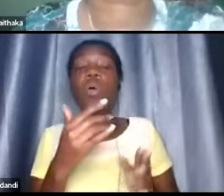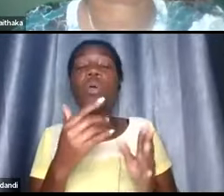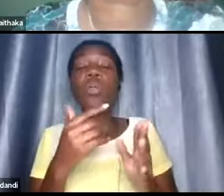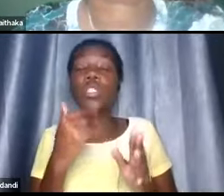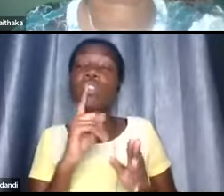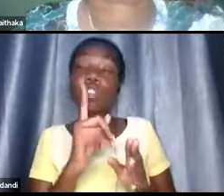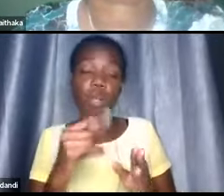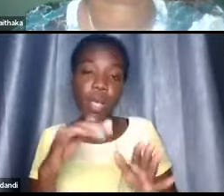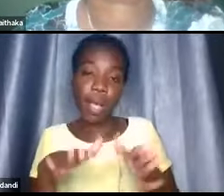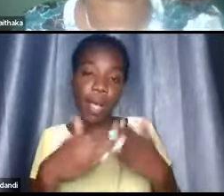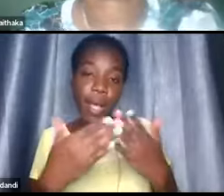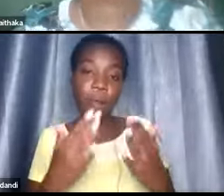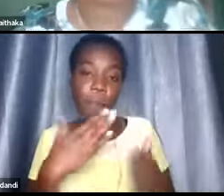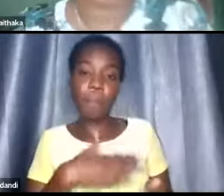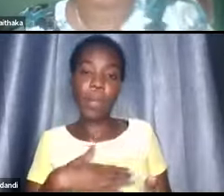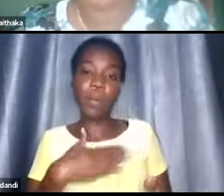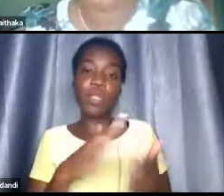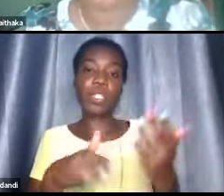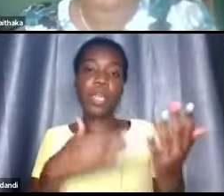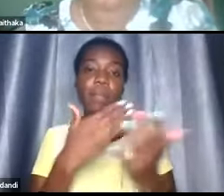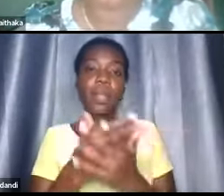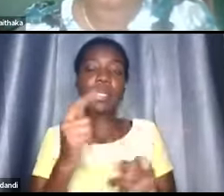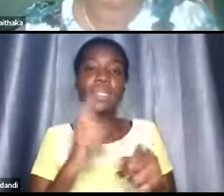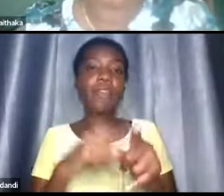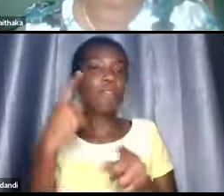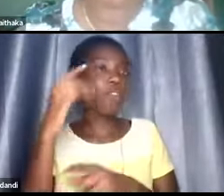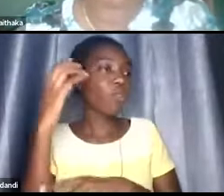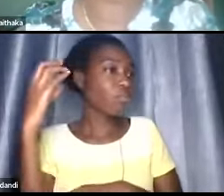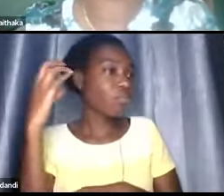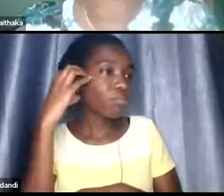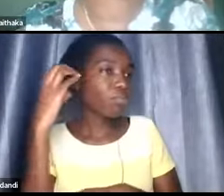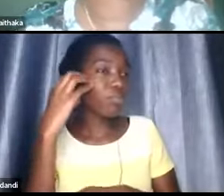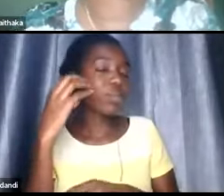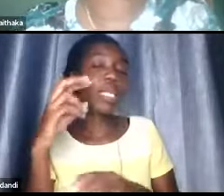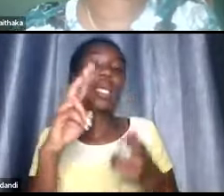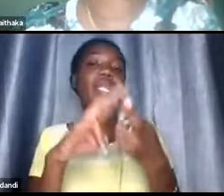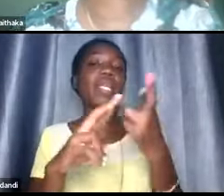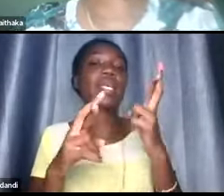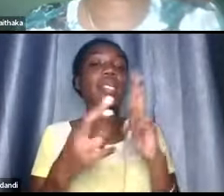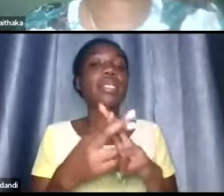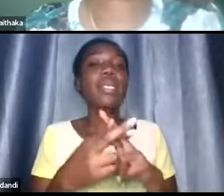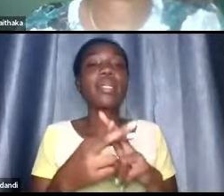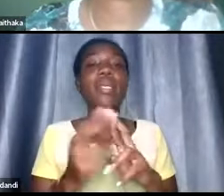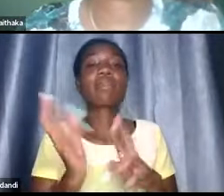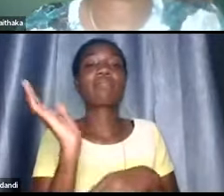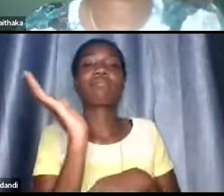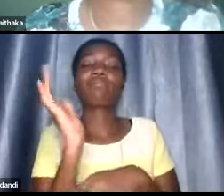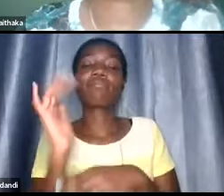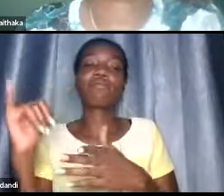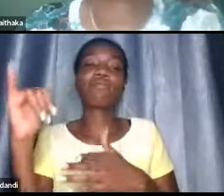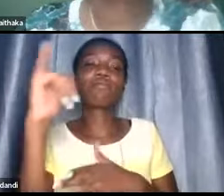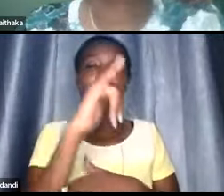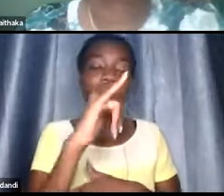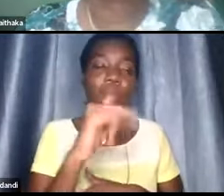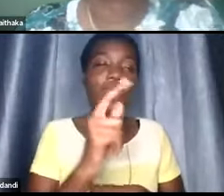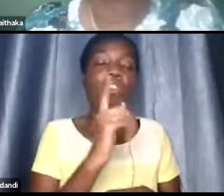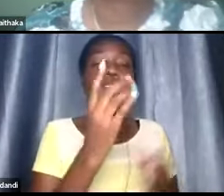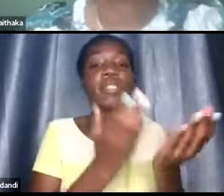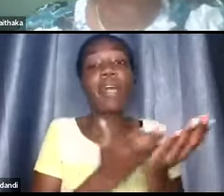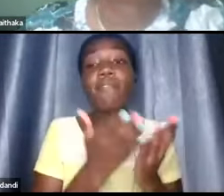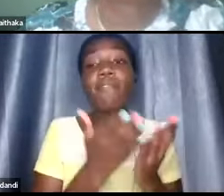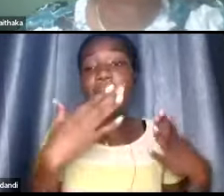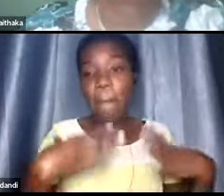apply in terms of a career associated with cabin crew? It is service to people. It